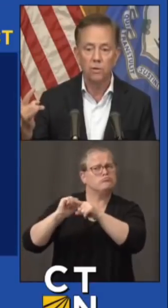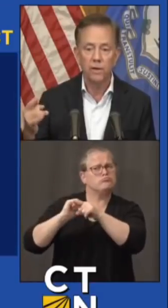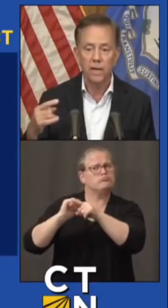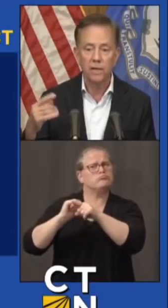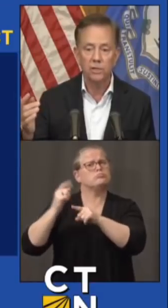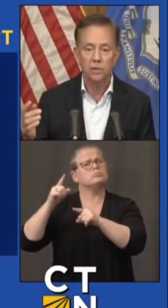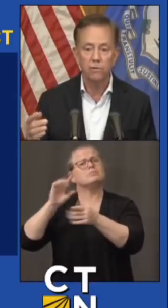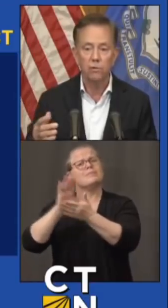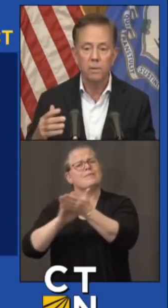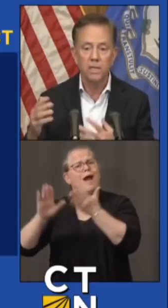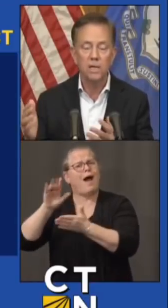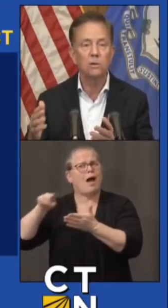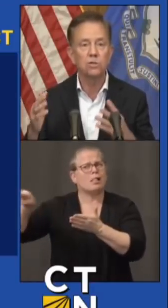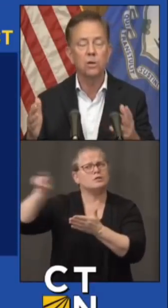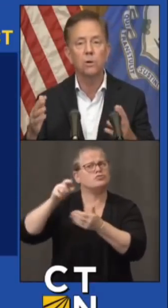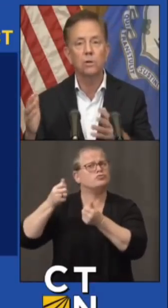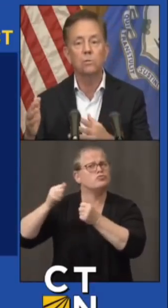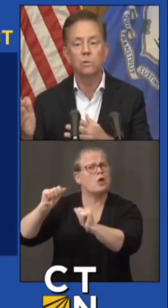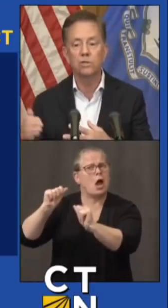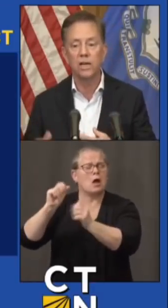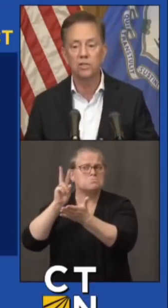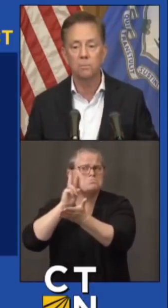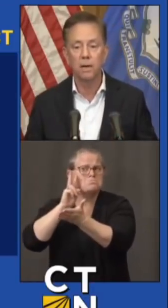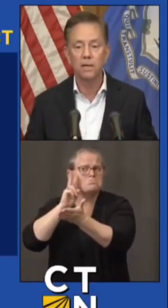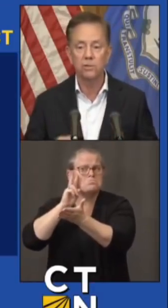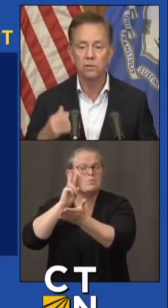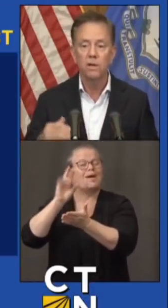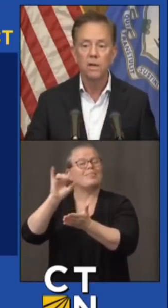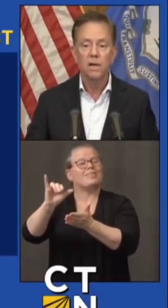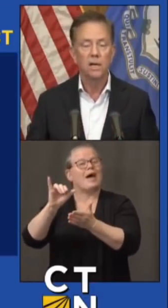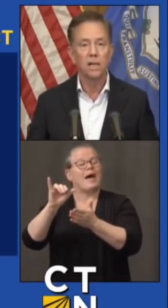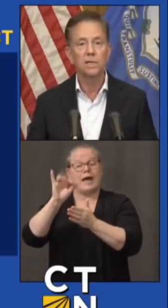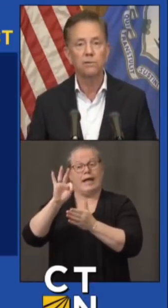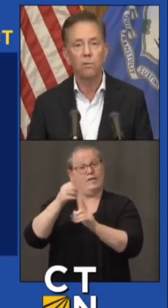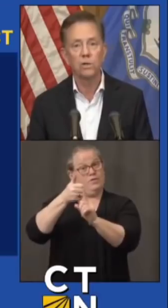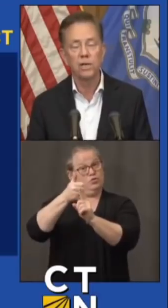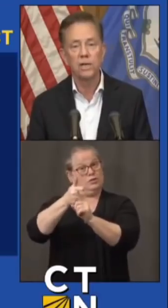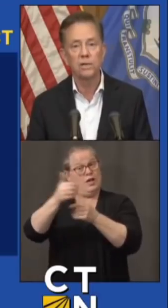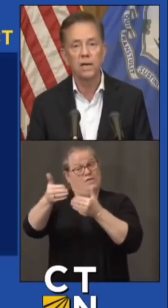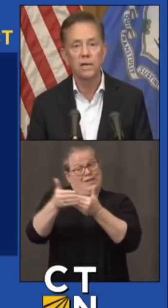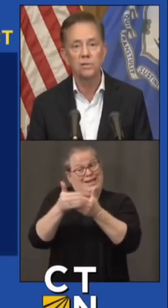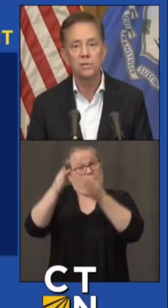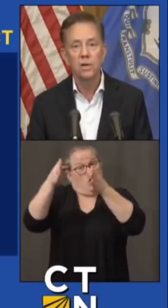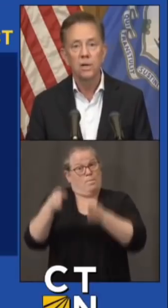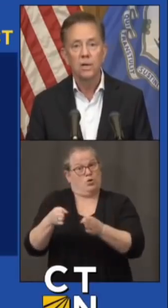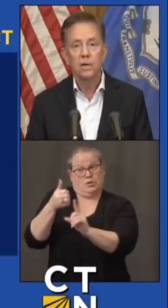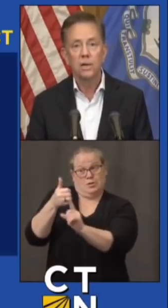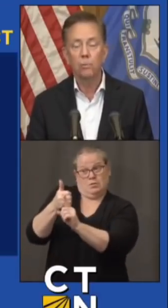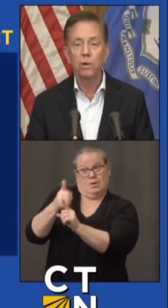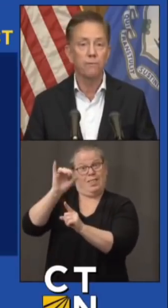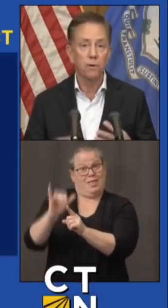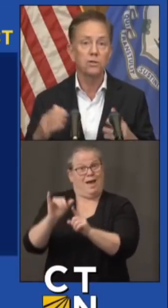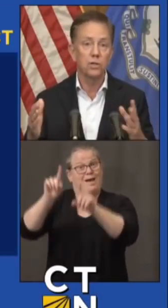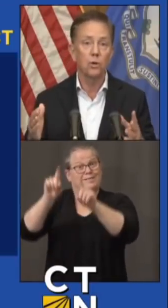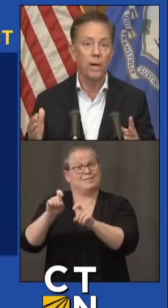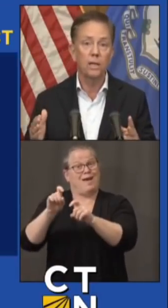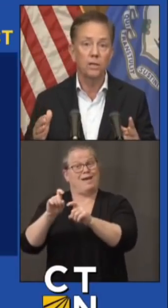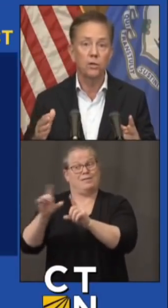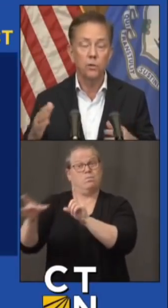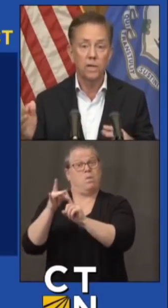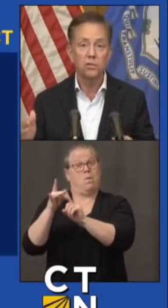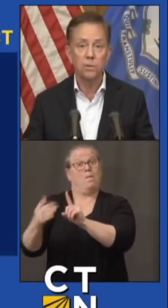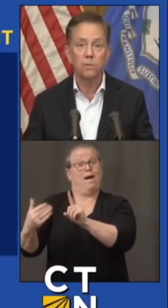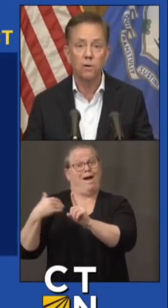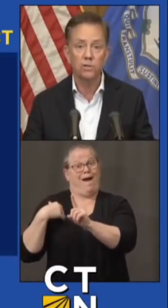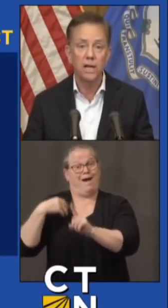immediate notification if you've been near someone who has tested positive in the last 14 days. We're the first in New England